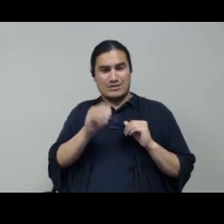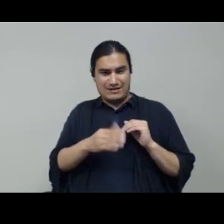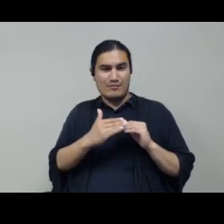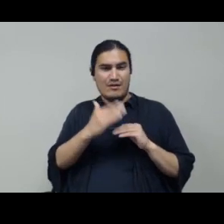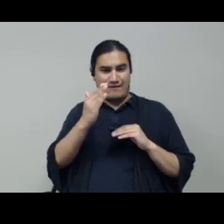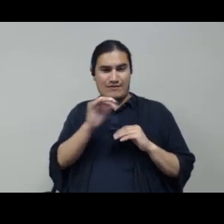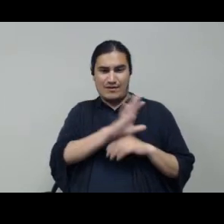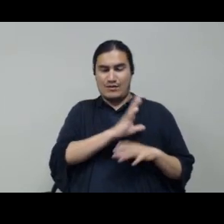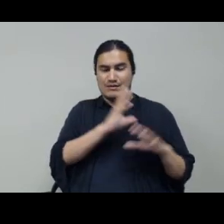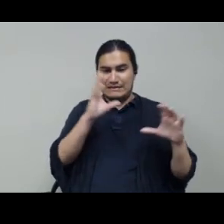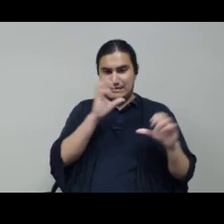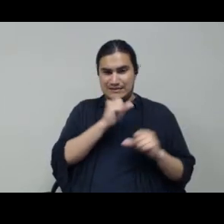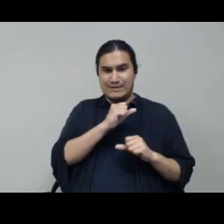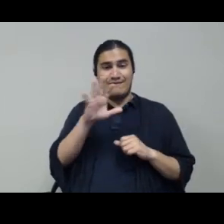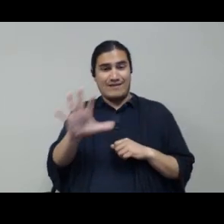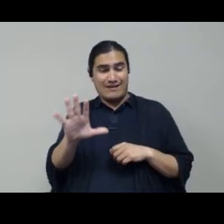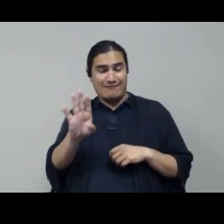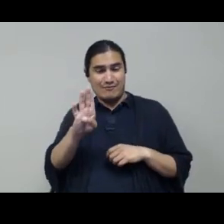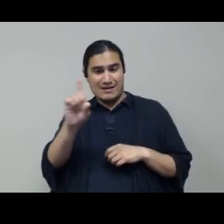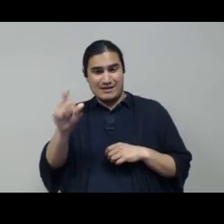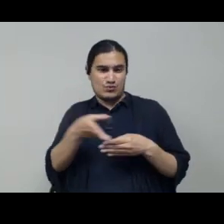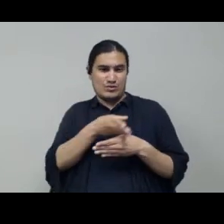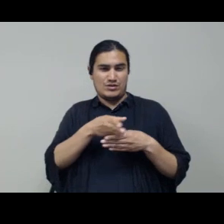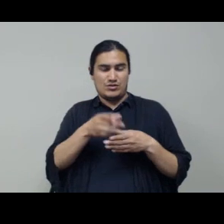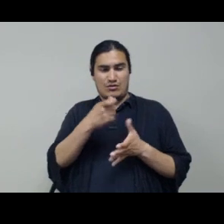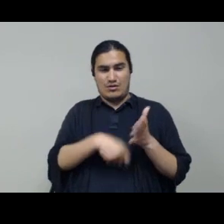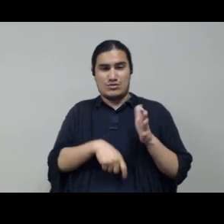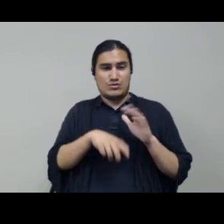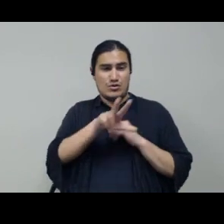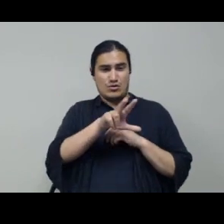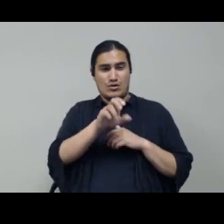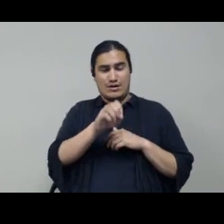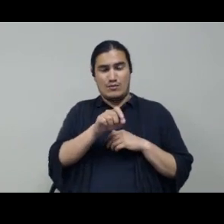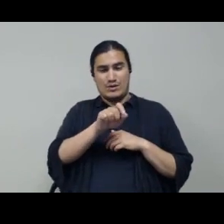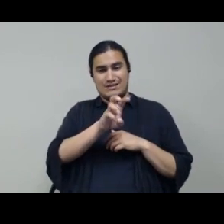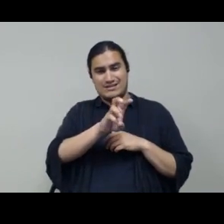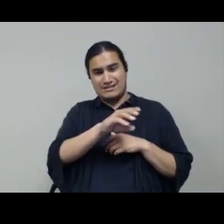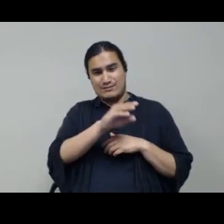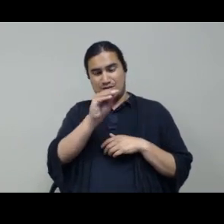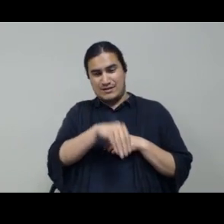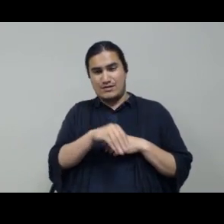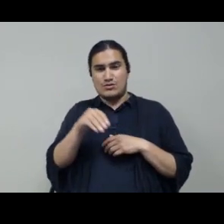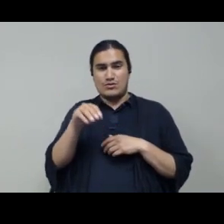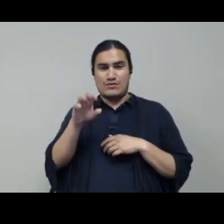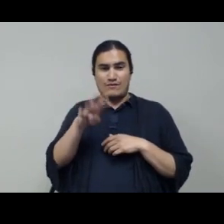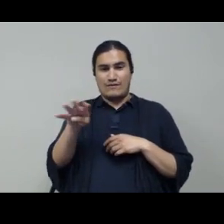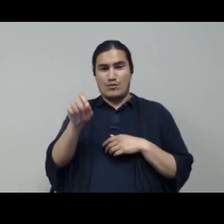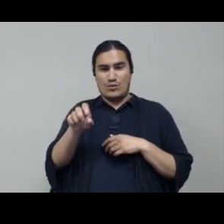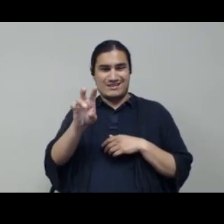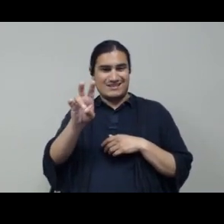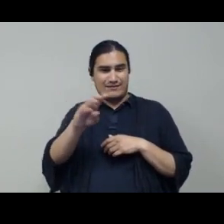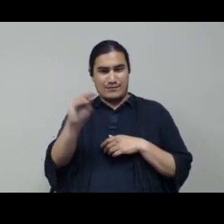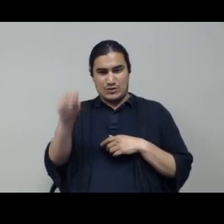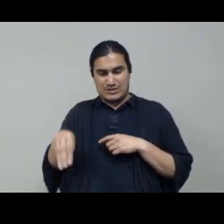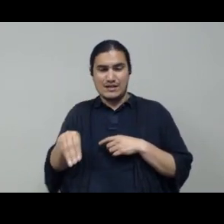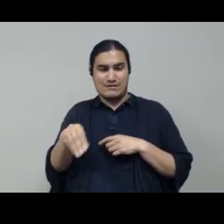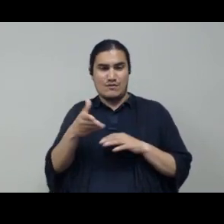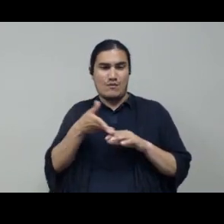The 5 remaining bids range in cost from 30.6% to 44.7% over the engineer's